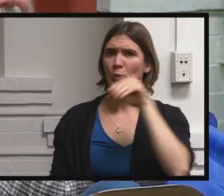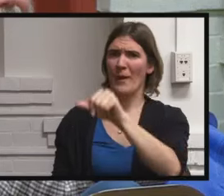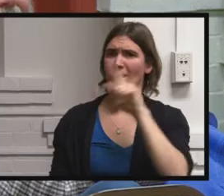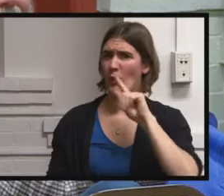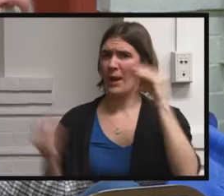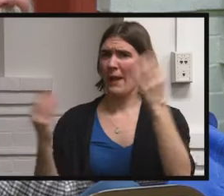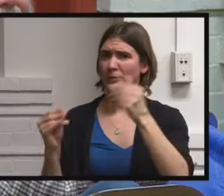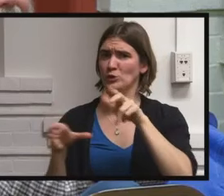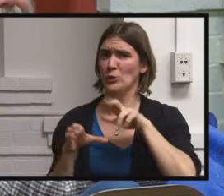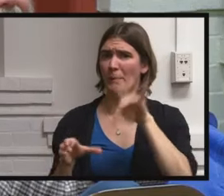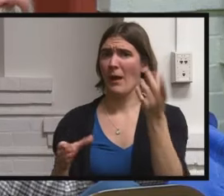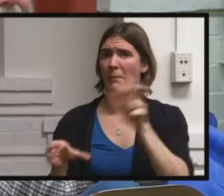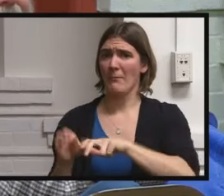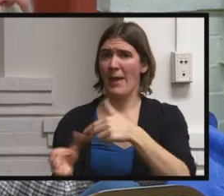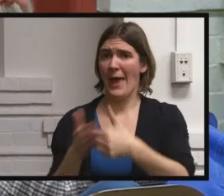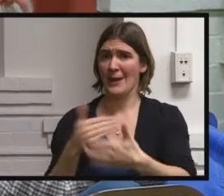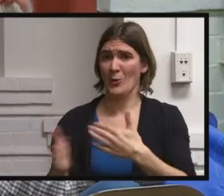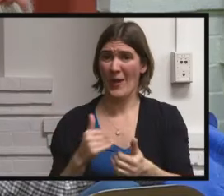there.